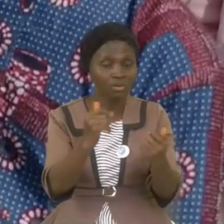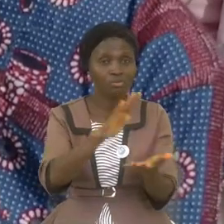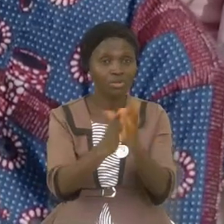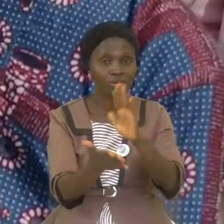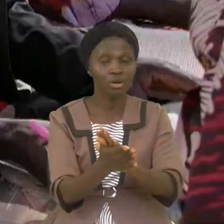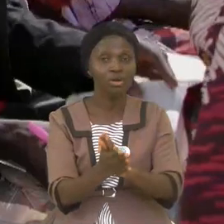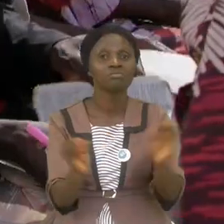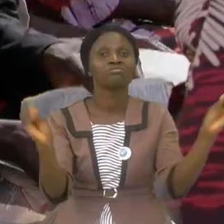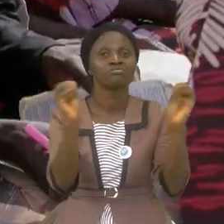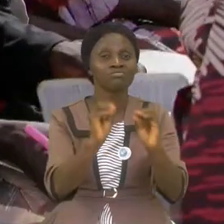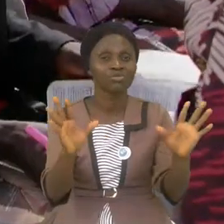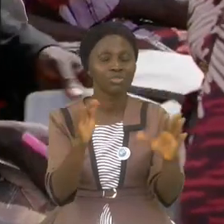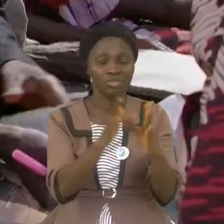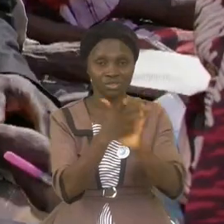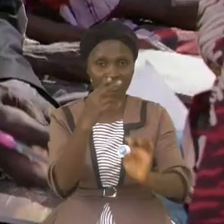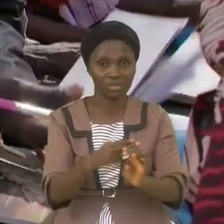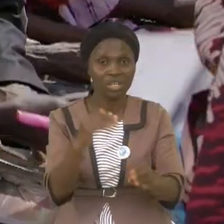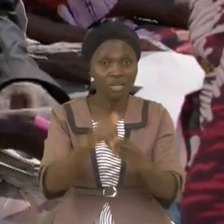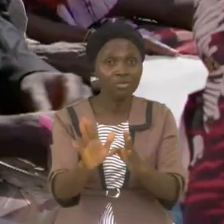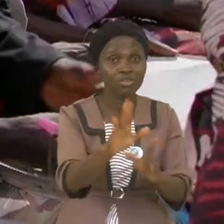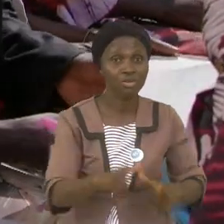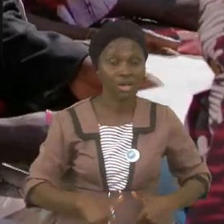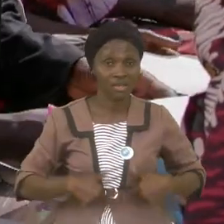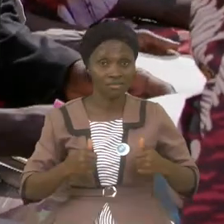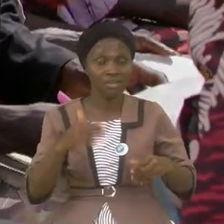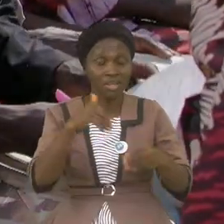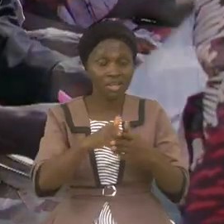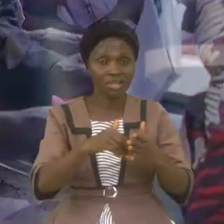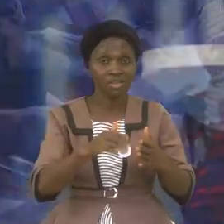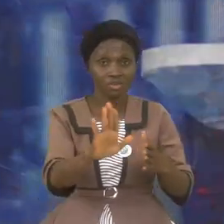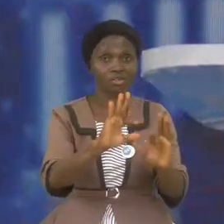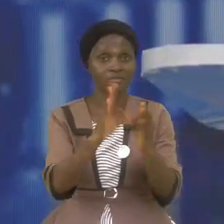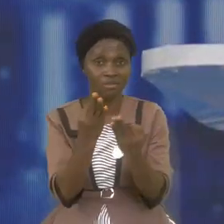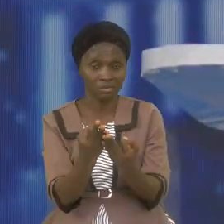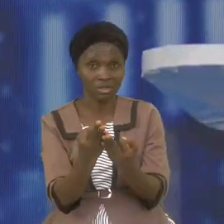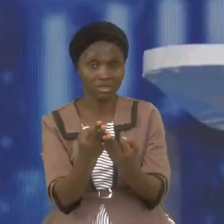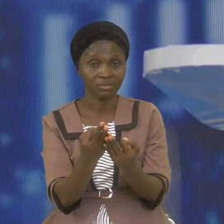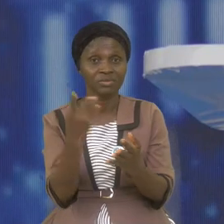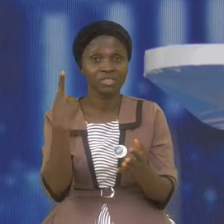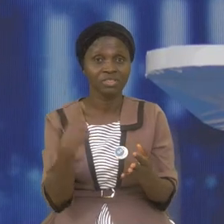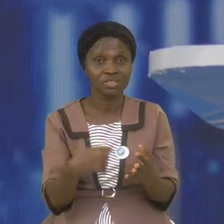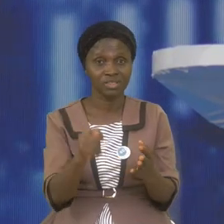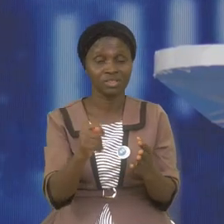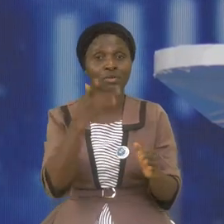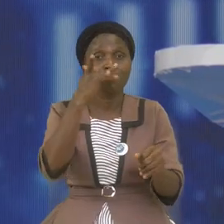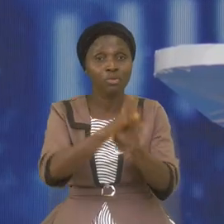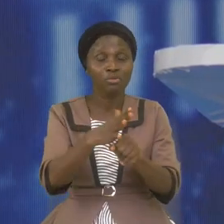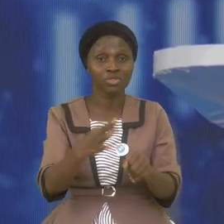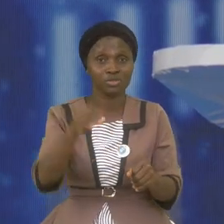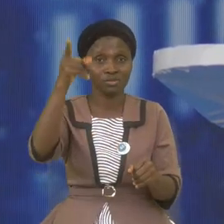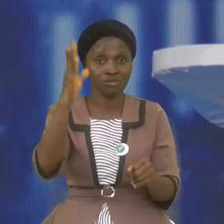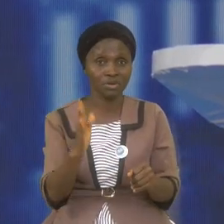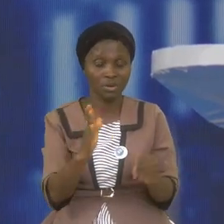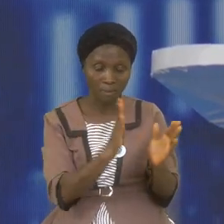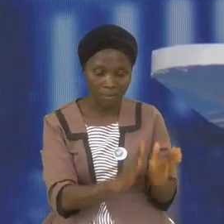in your life, amen, your family, the proposal of God, the promise of God, the plan of